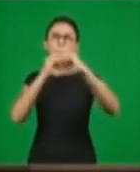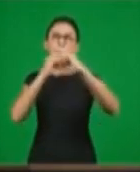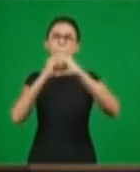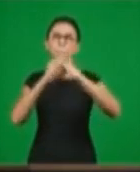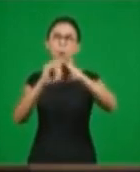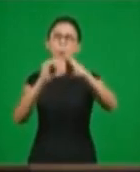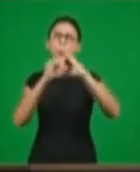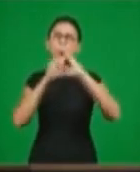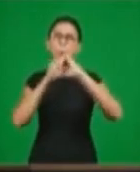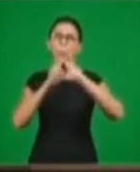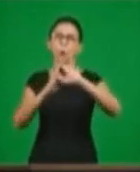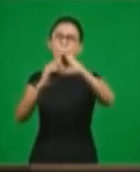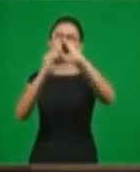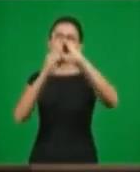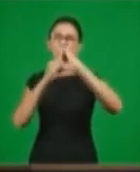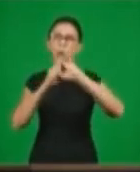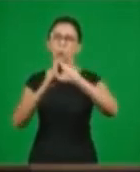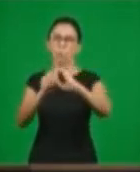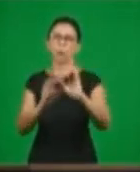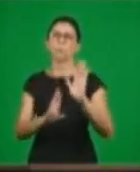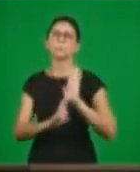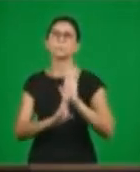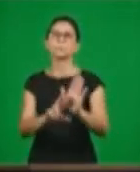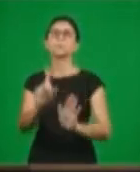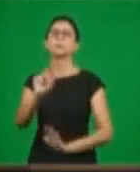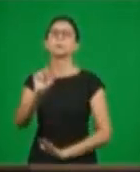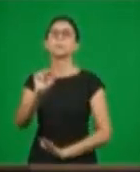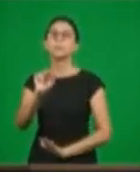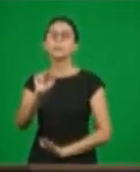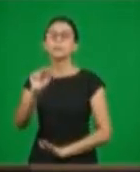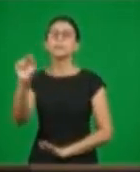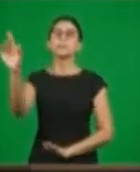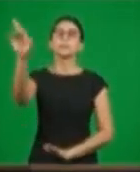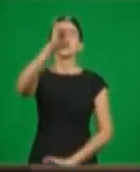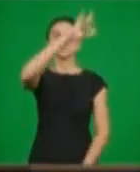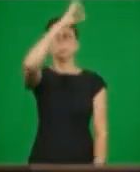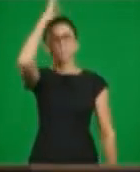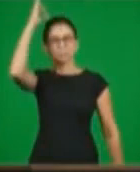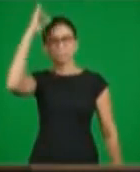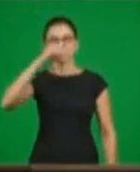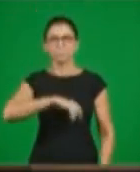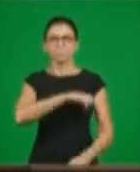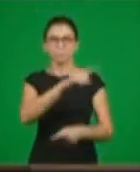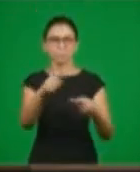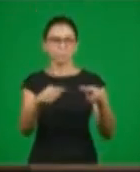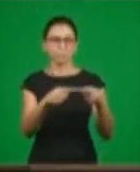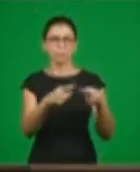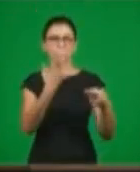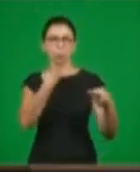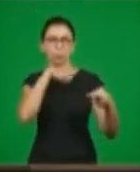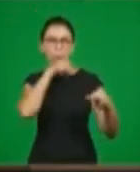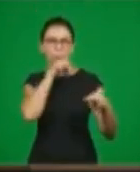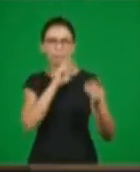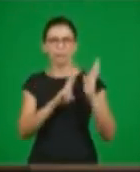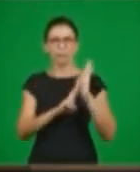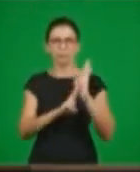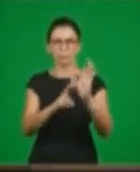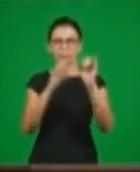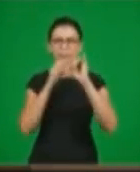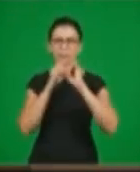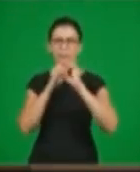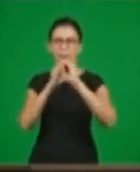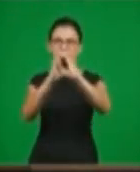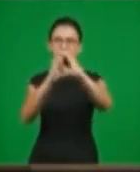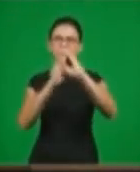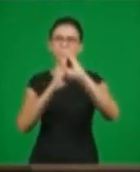And the trumpet talks about what? The Holy Spirit. And the one who sounded the trumpet. And first talks about the